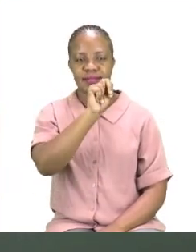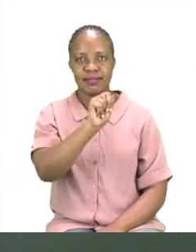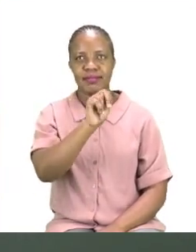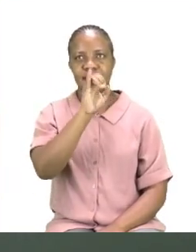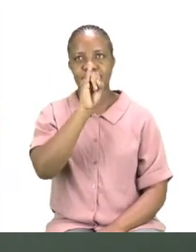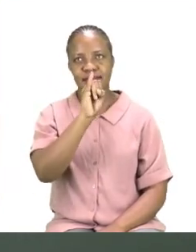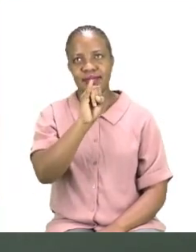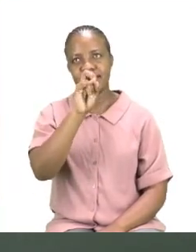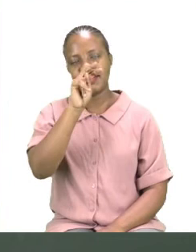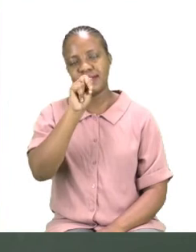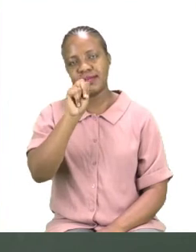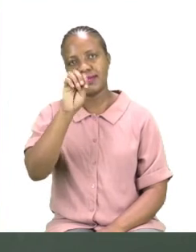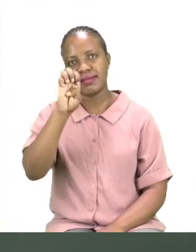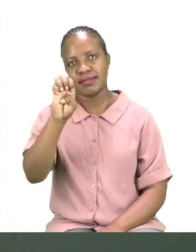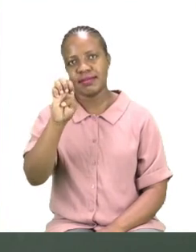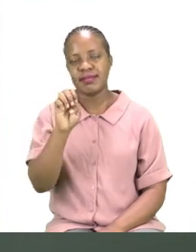9.